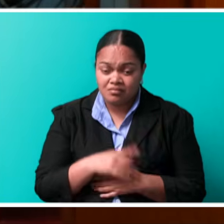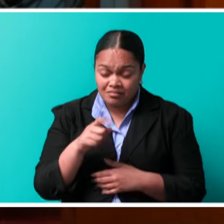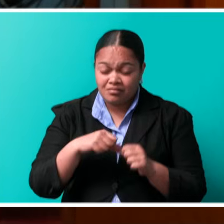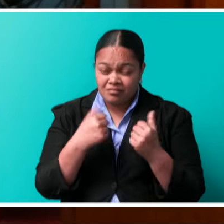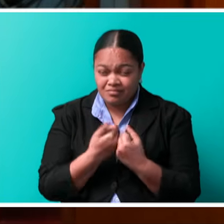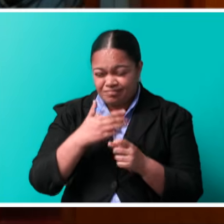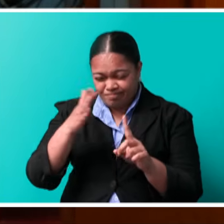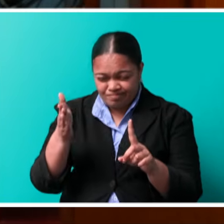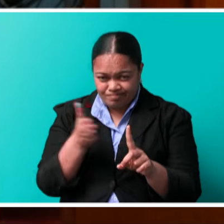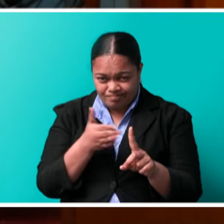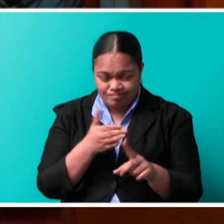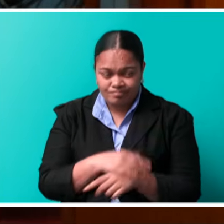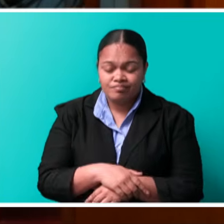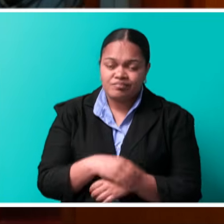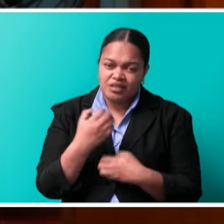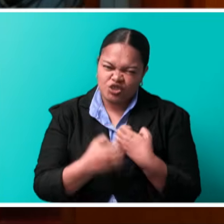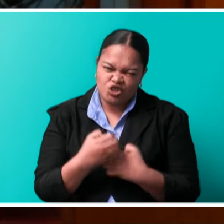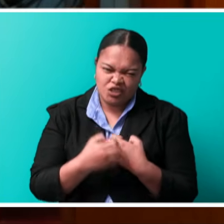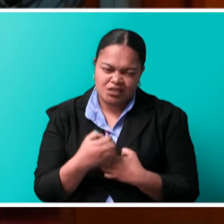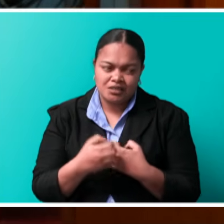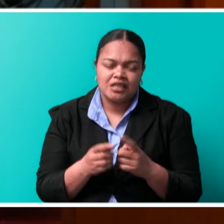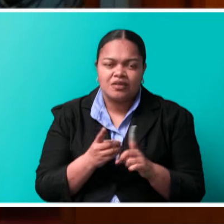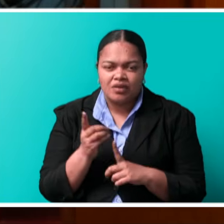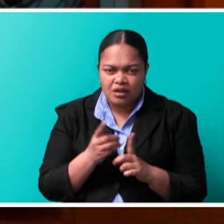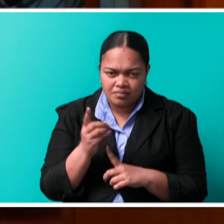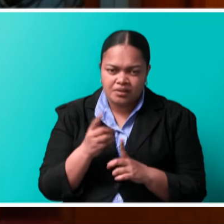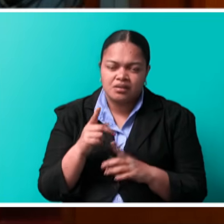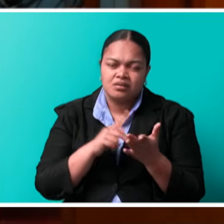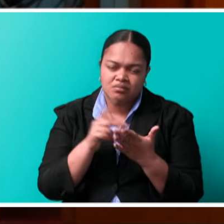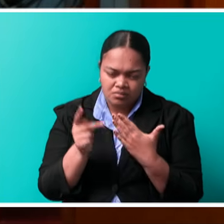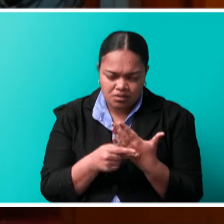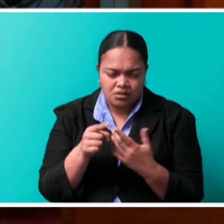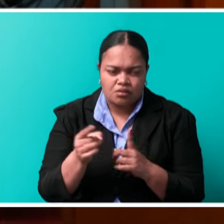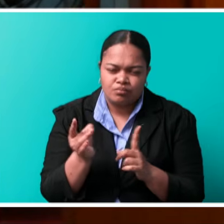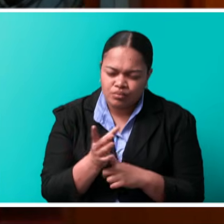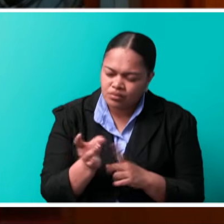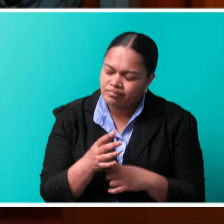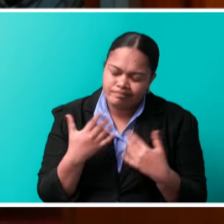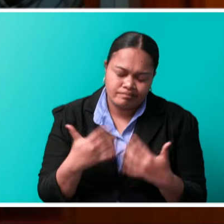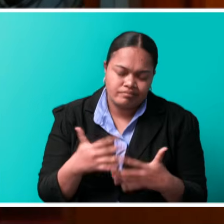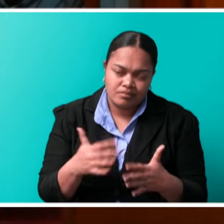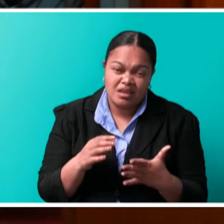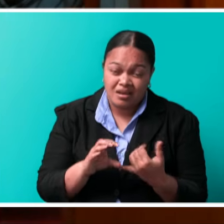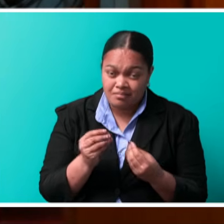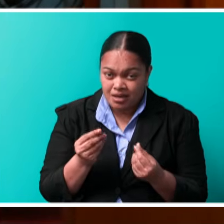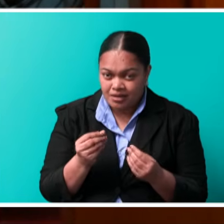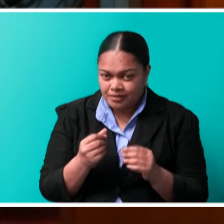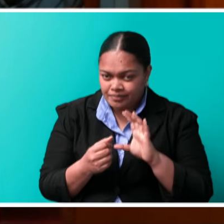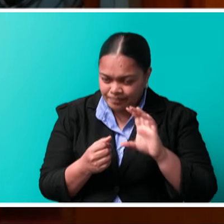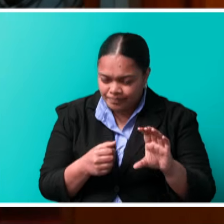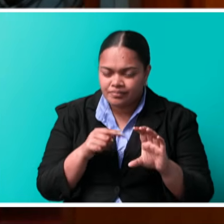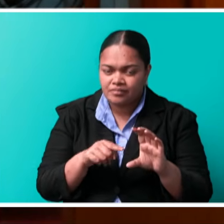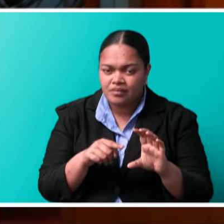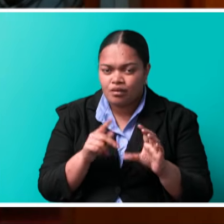Shipbuilding and marine engineering development initiatives are critical investment projects in the pipeline for